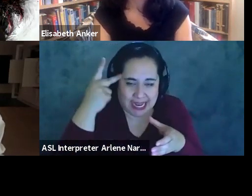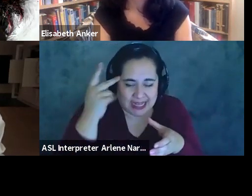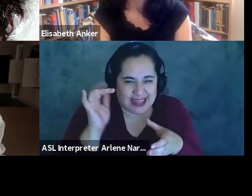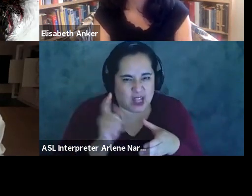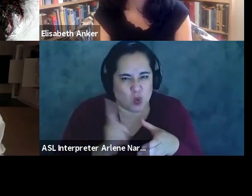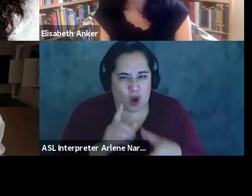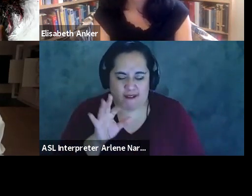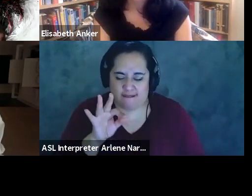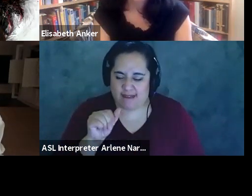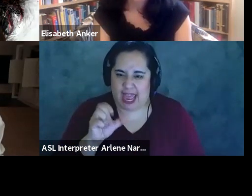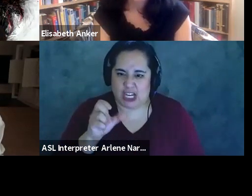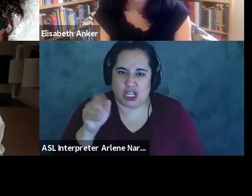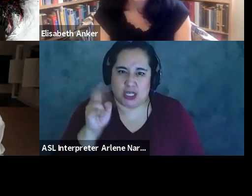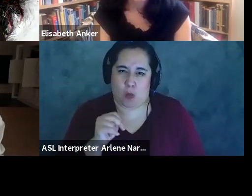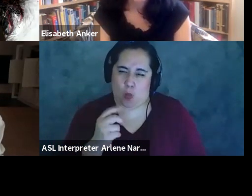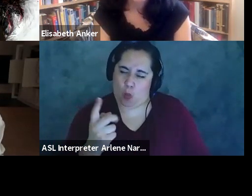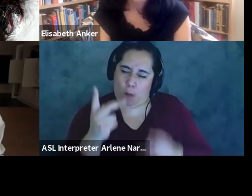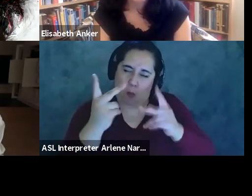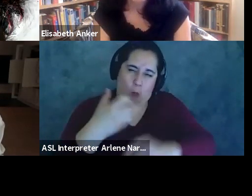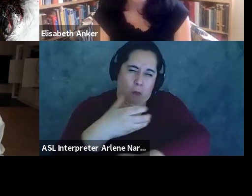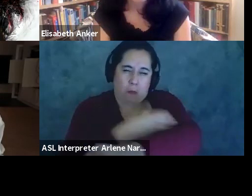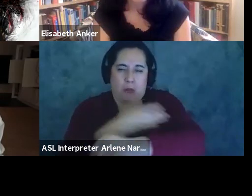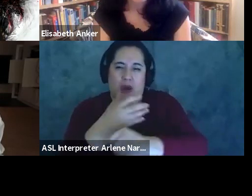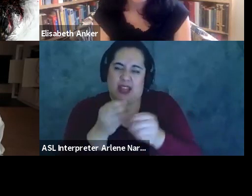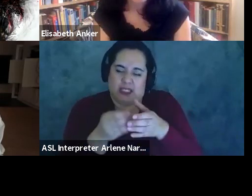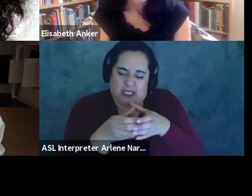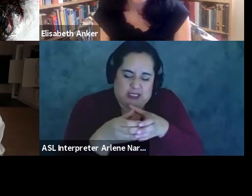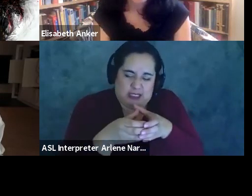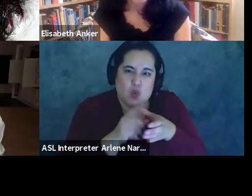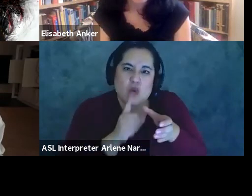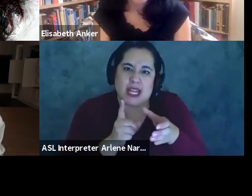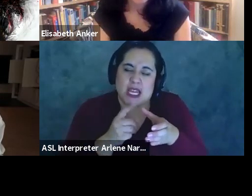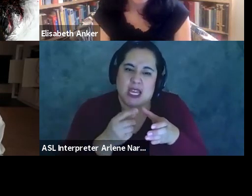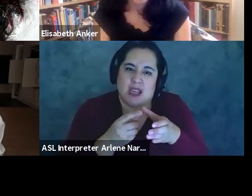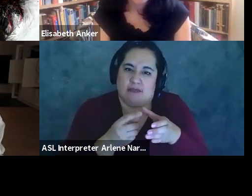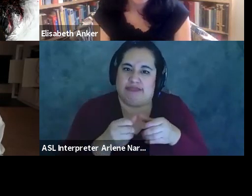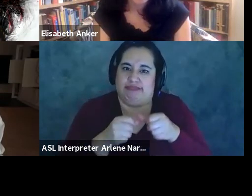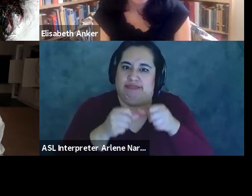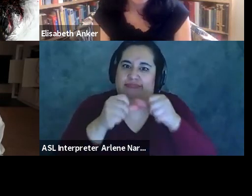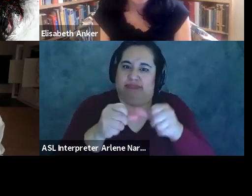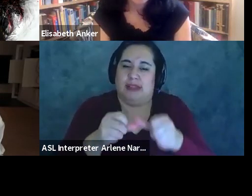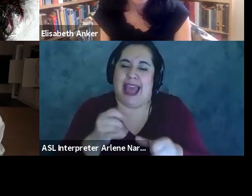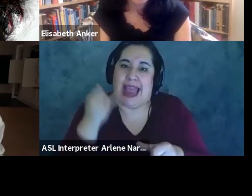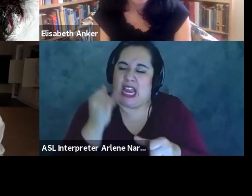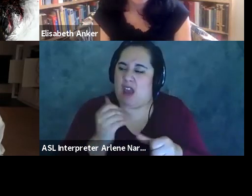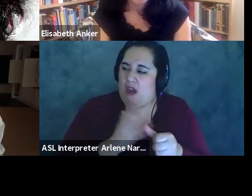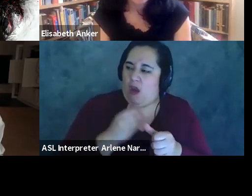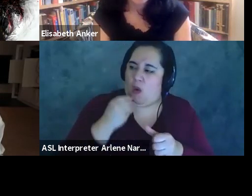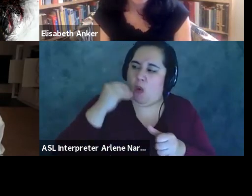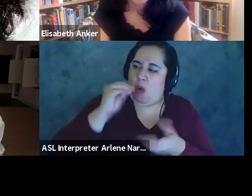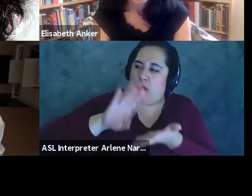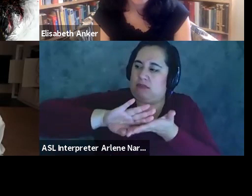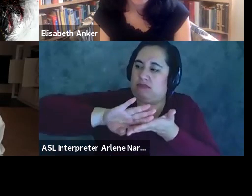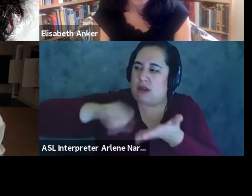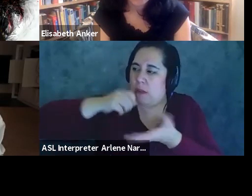thrives, in this micro physics of power, in this idea of the homeliness. And then, your point then, David, about